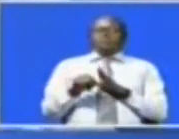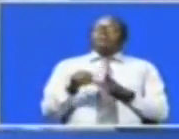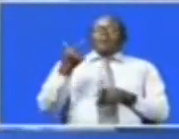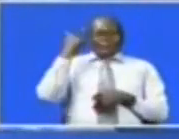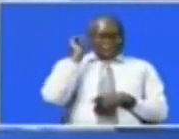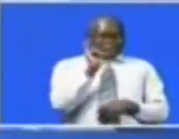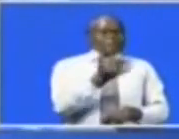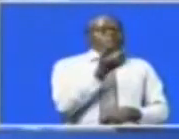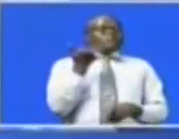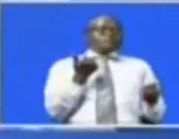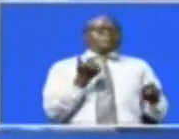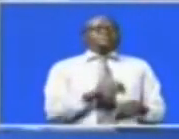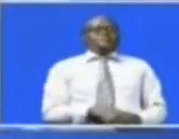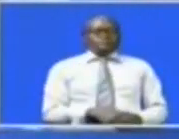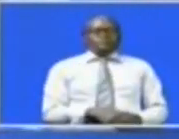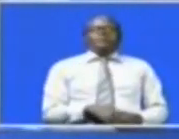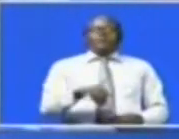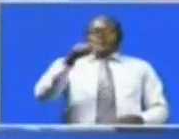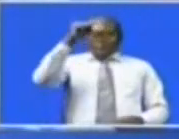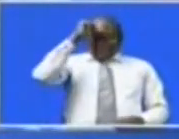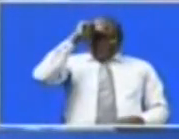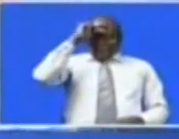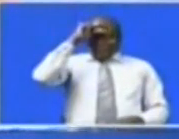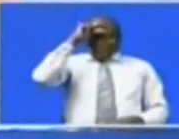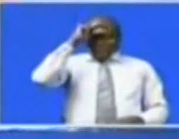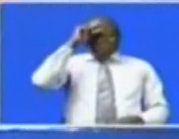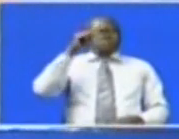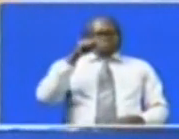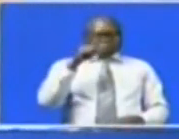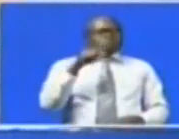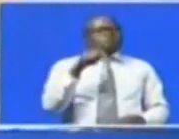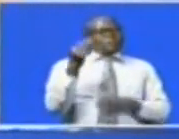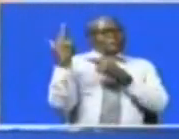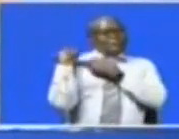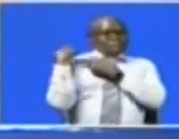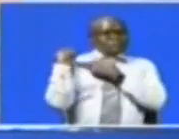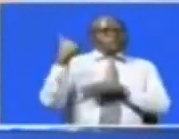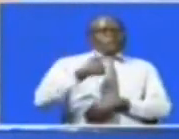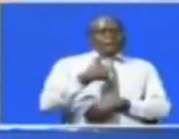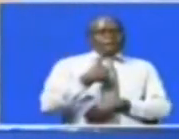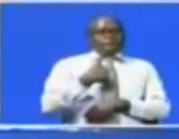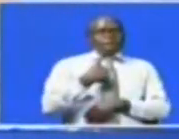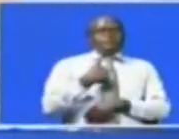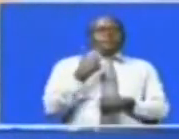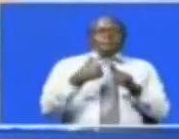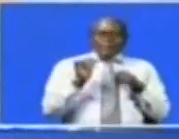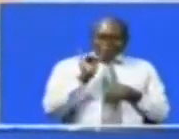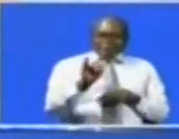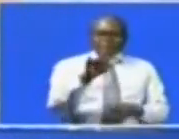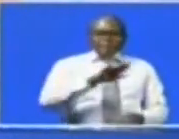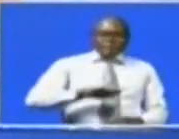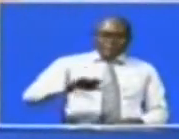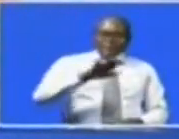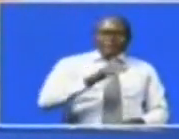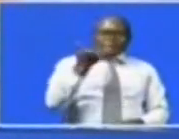better. And not that the government is escaping responsibility for it. That is the area